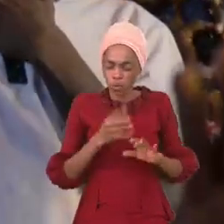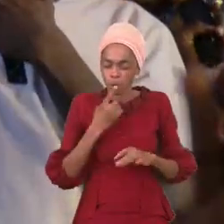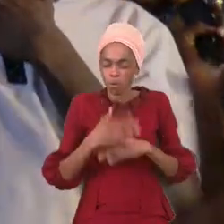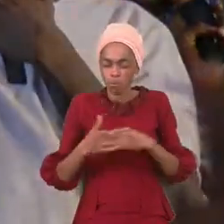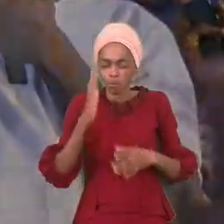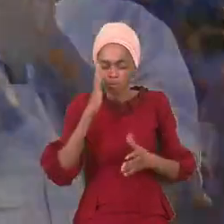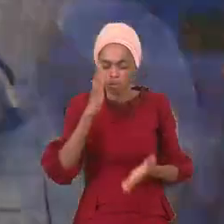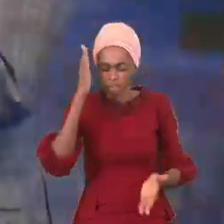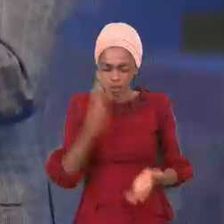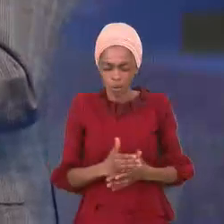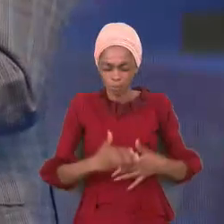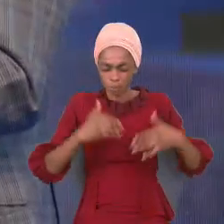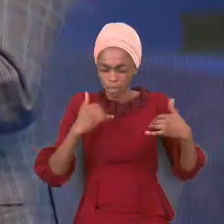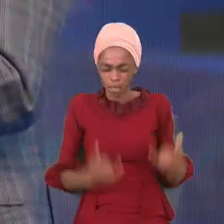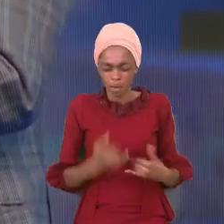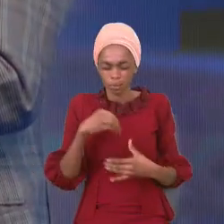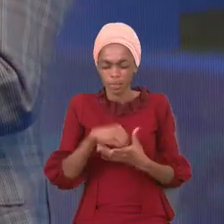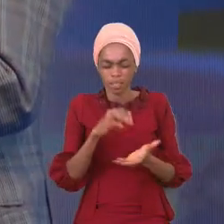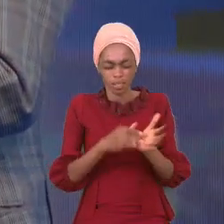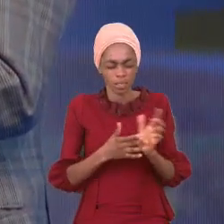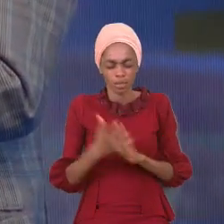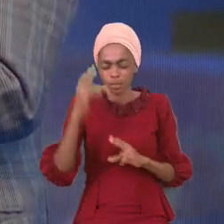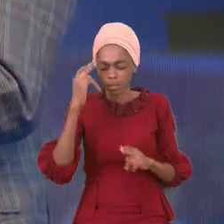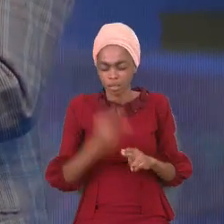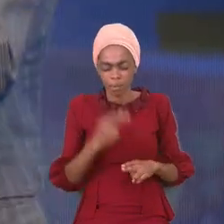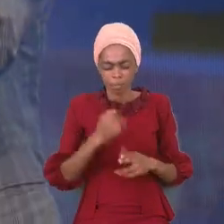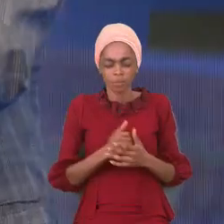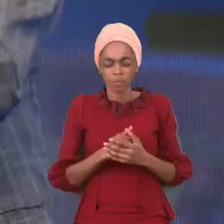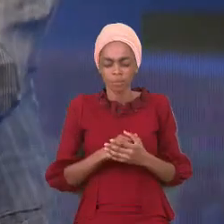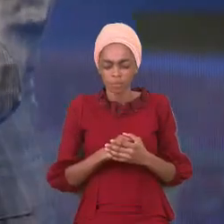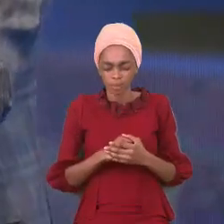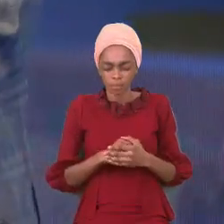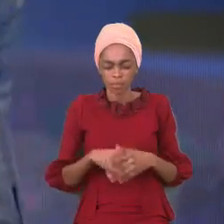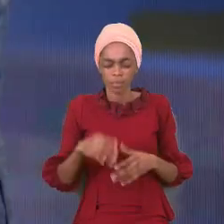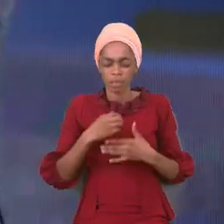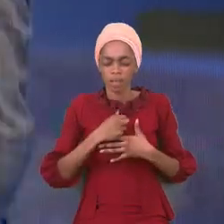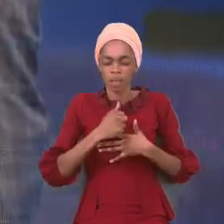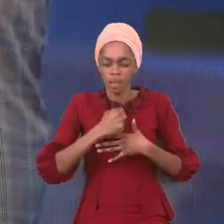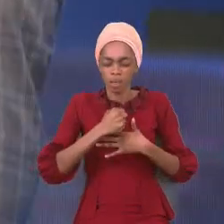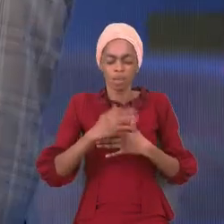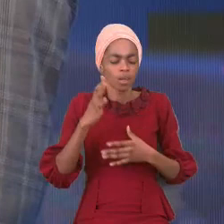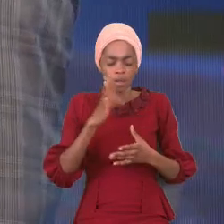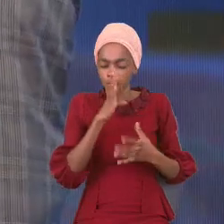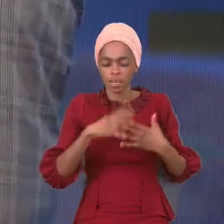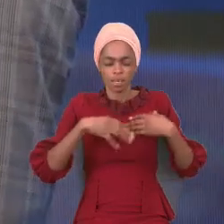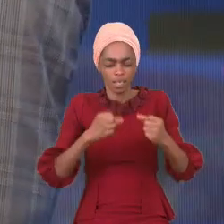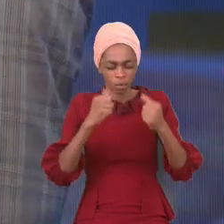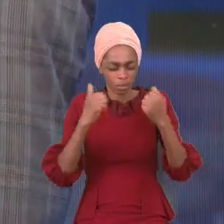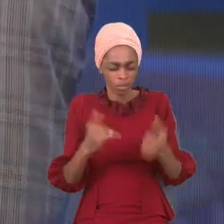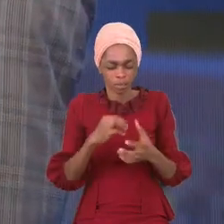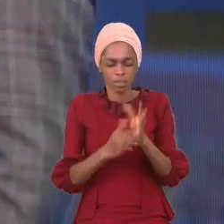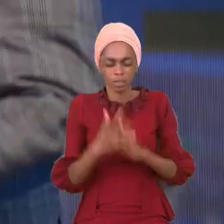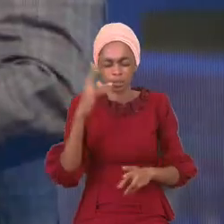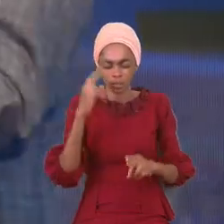stop right now in Jesus' name. Tuberculosis, be healed in Jesus'